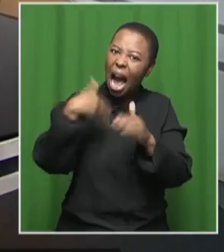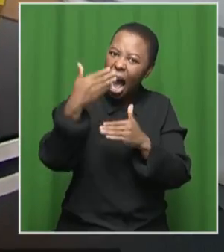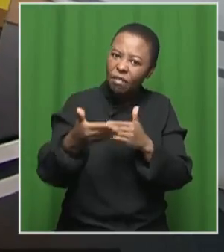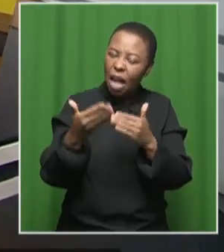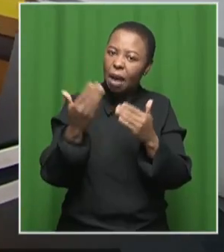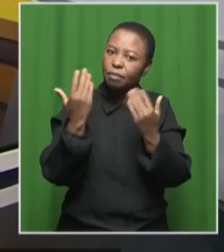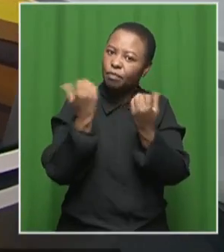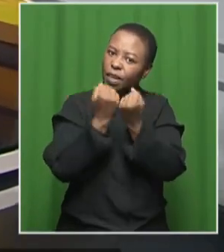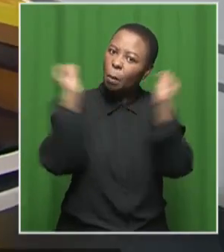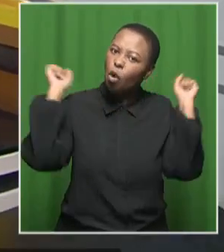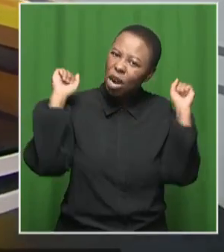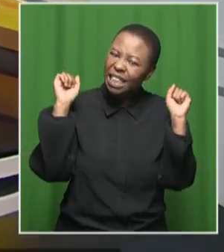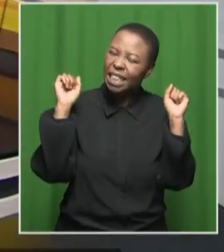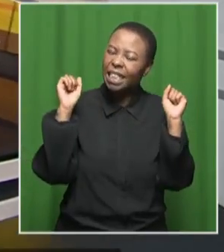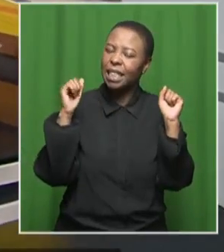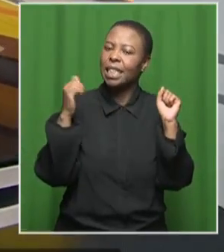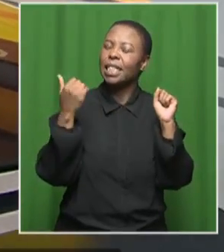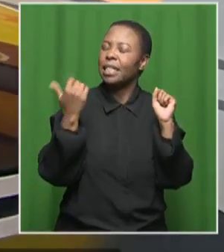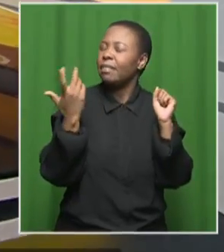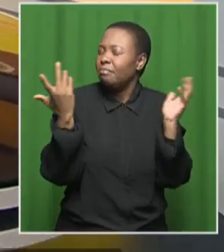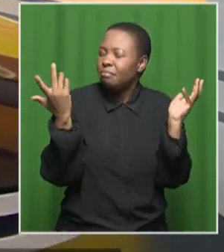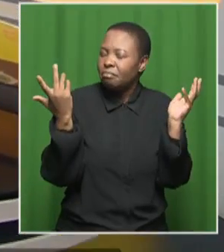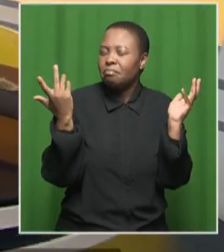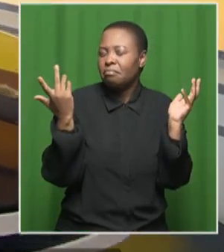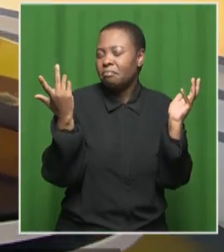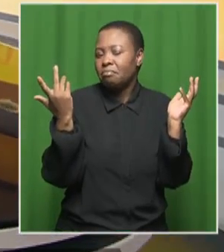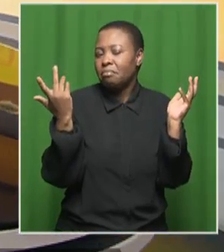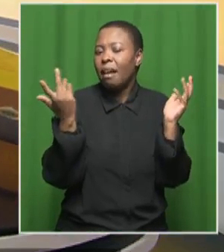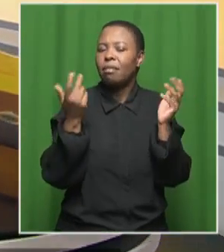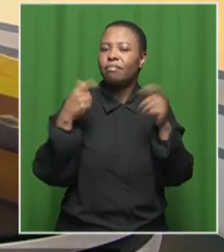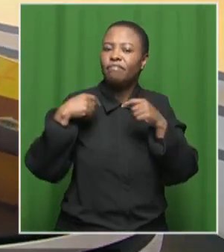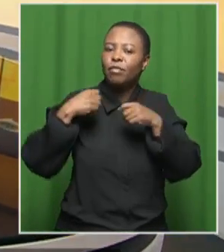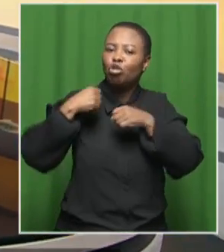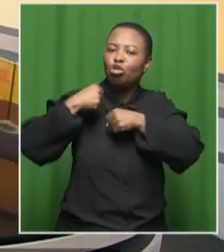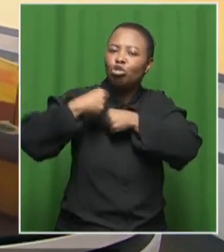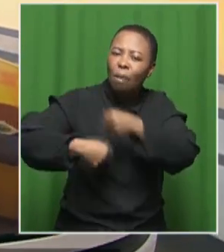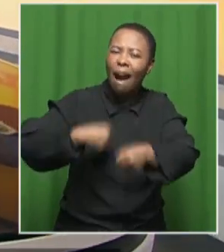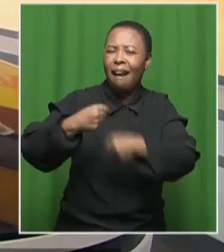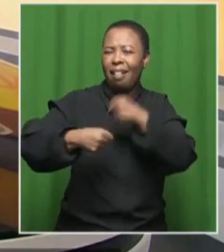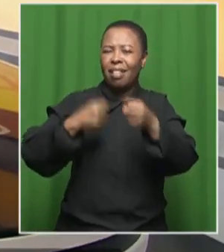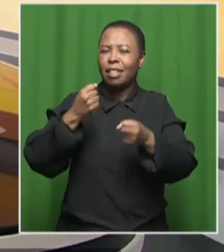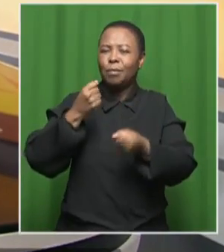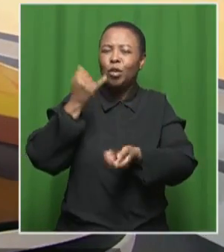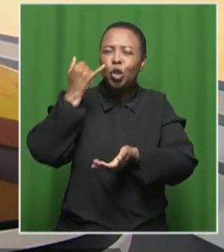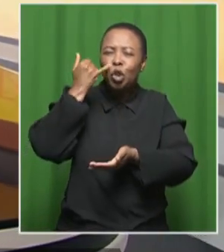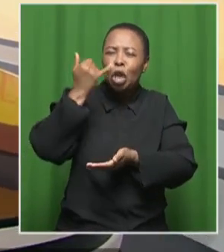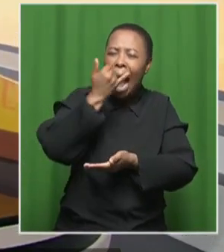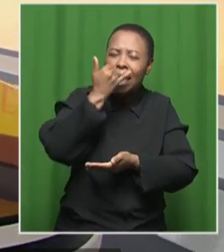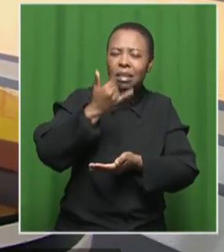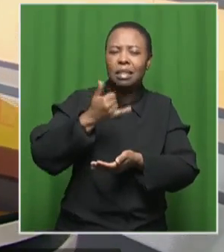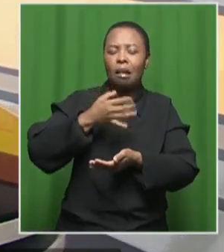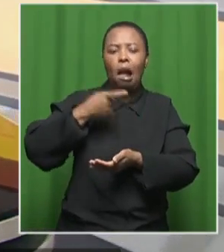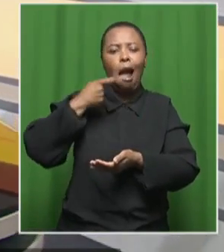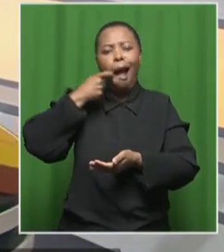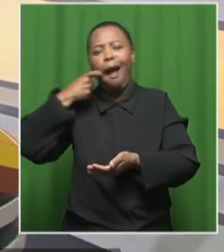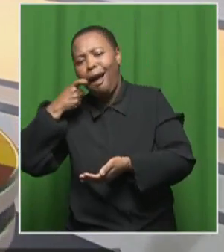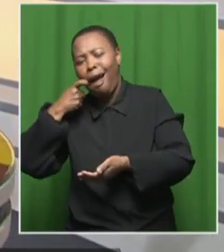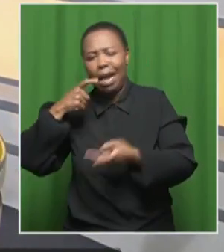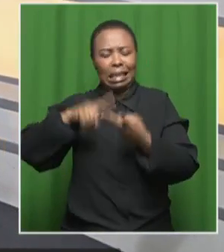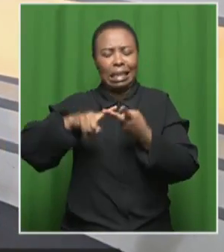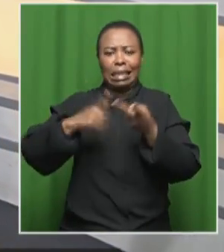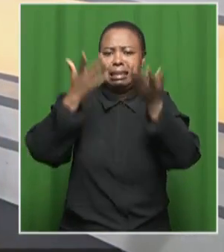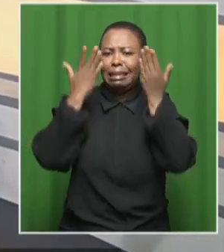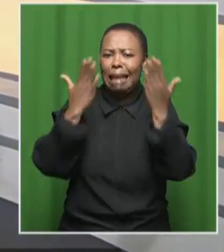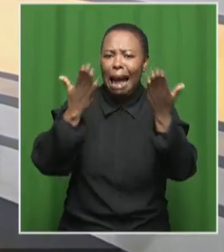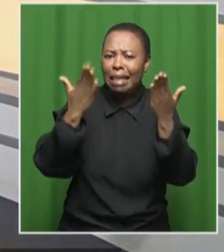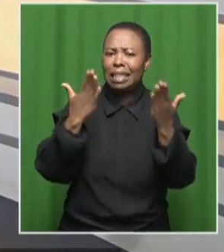the themes have been so powerful, you know, battling against drug addiction, you know, studies,